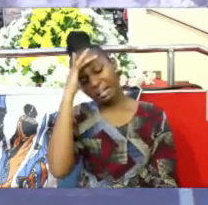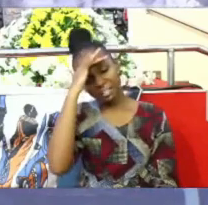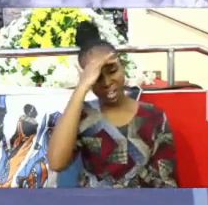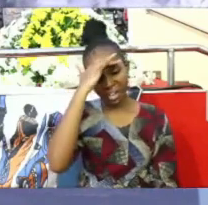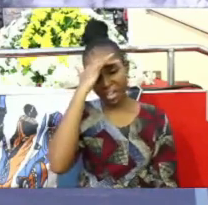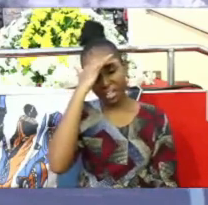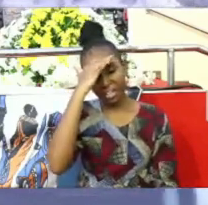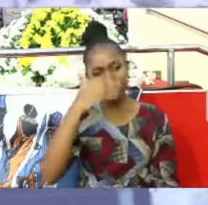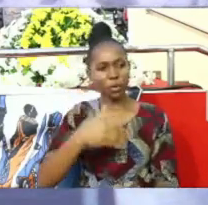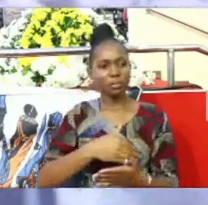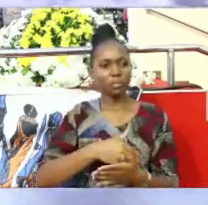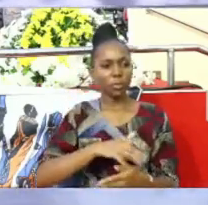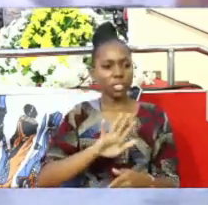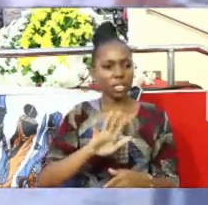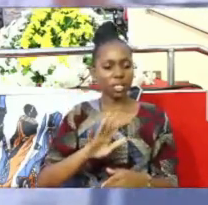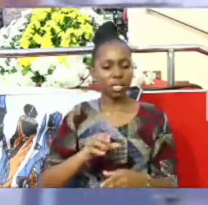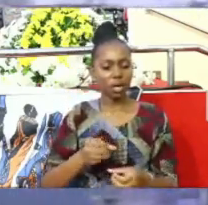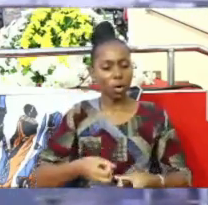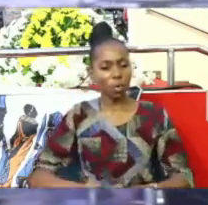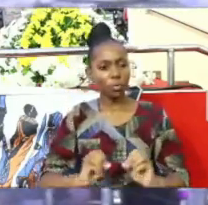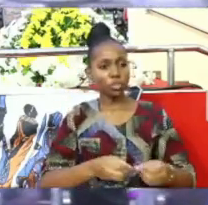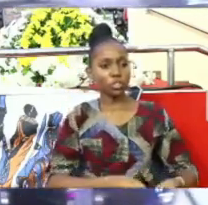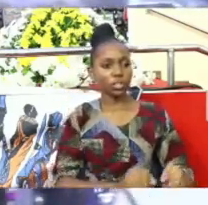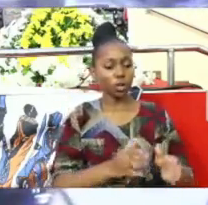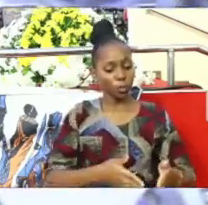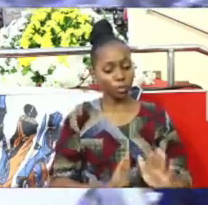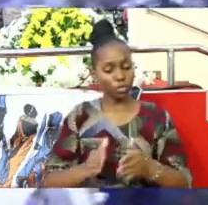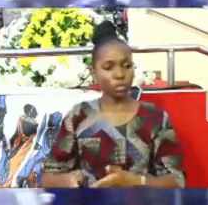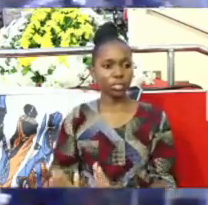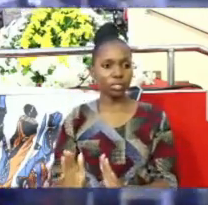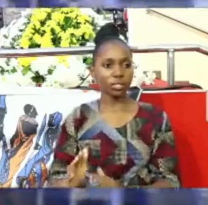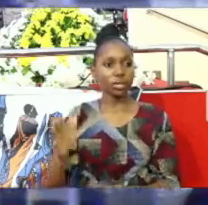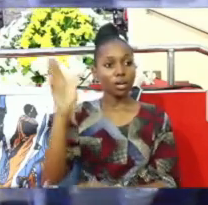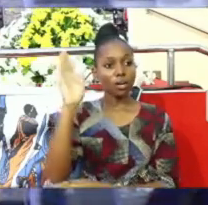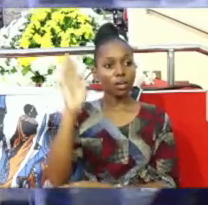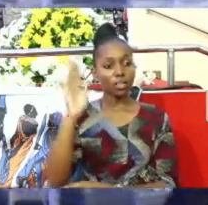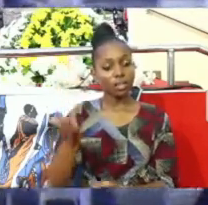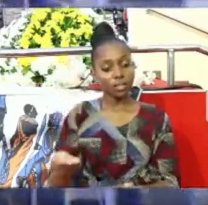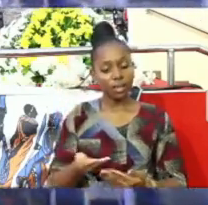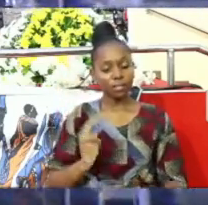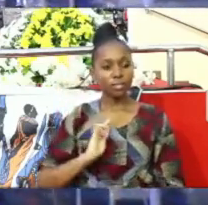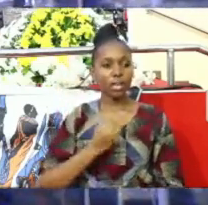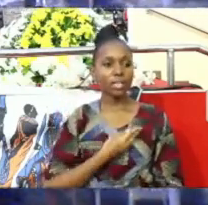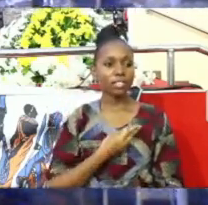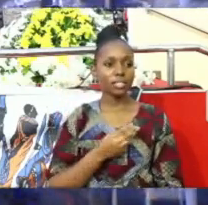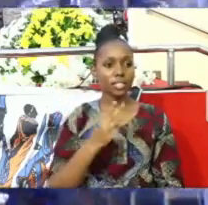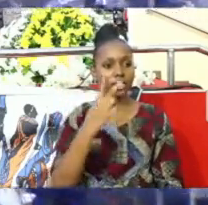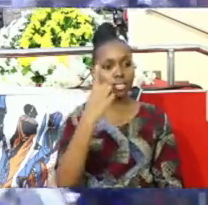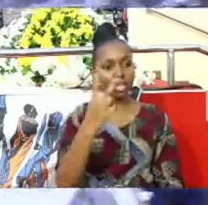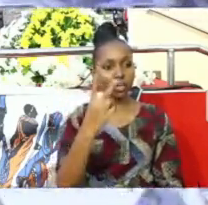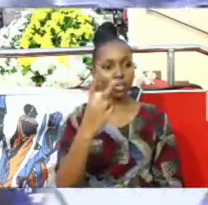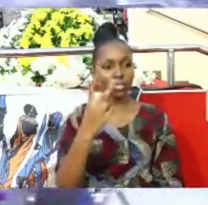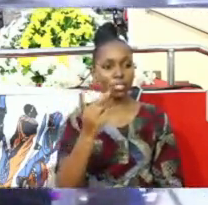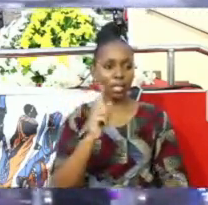opportunities. Umepoteza nafasi. God is a God of second chance. Mungu ni wa nafasi ya pili. Hallelujah. Hallelujah. He is our second chance. Ana ni wa